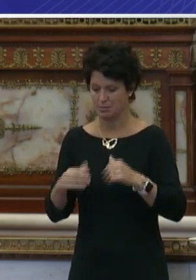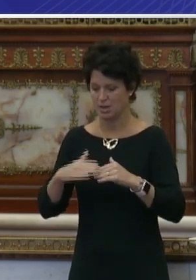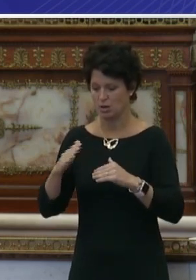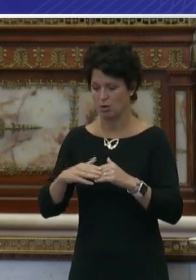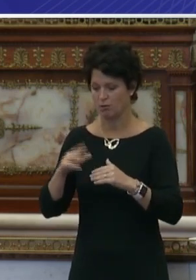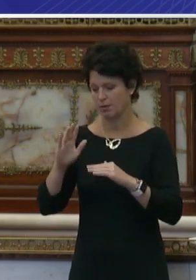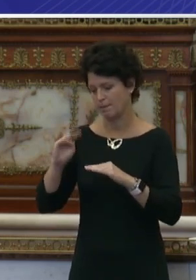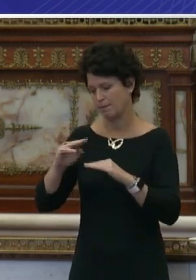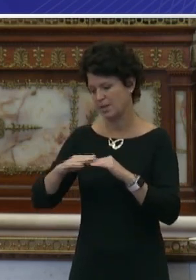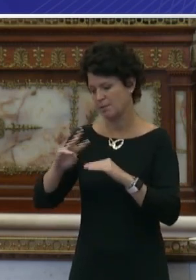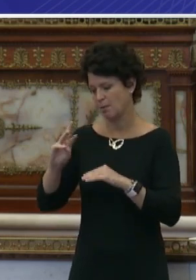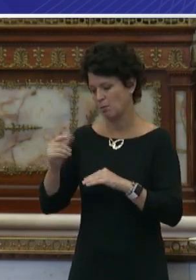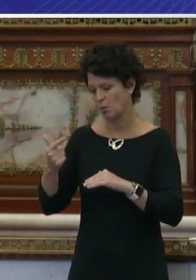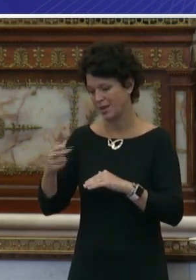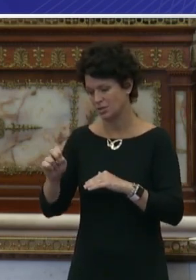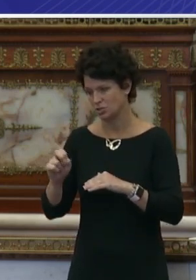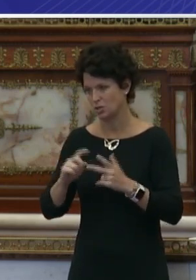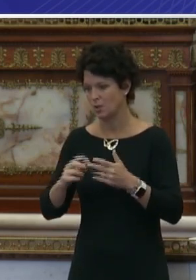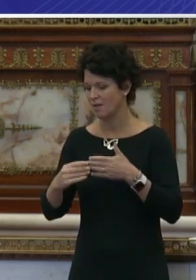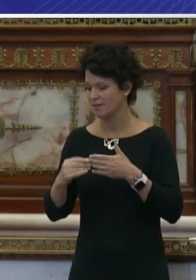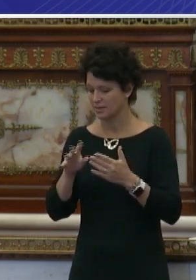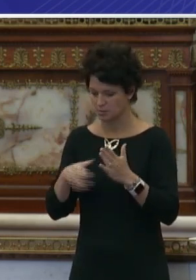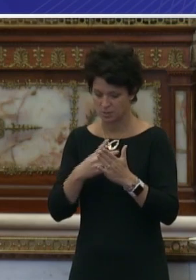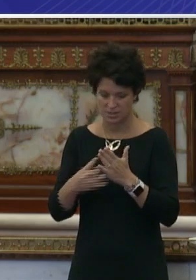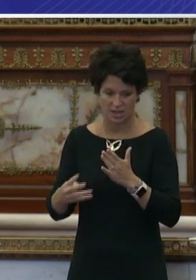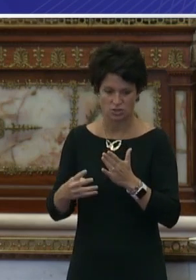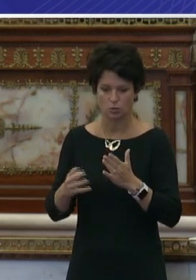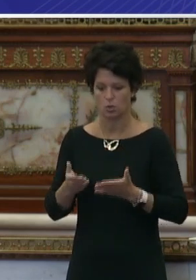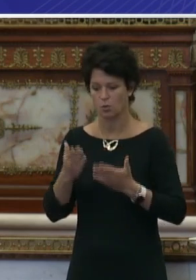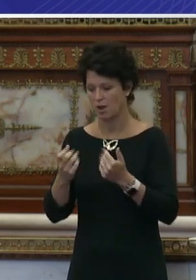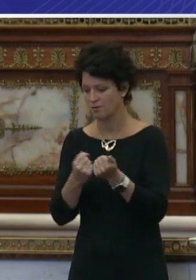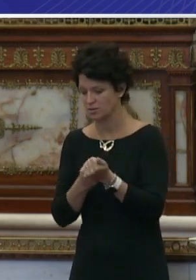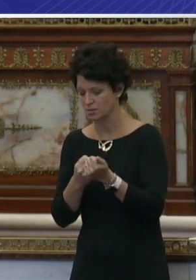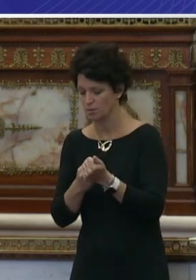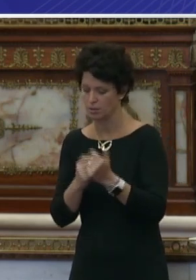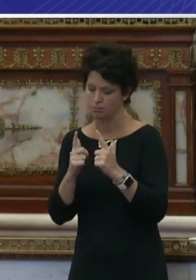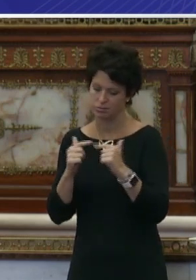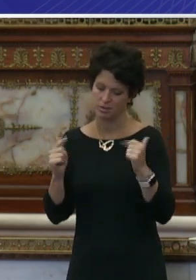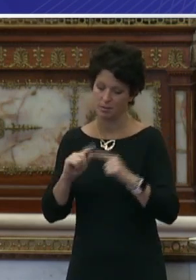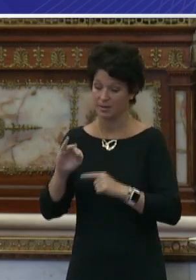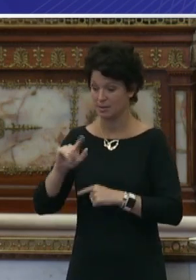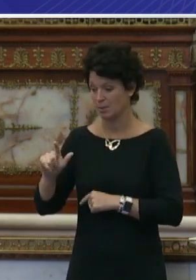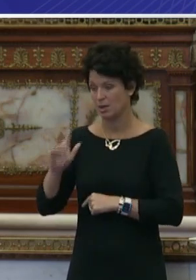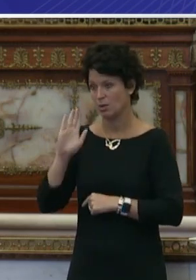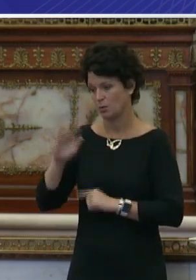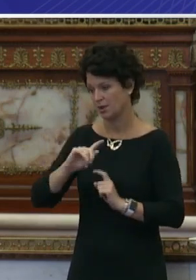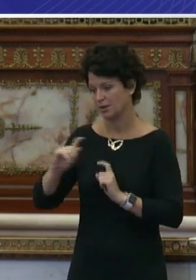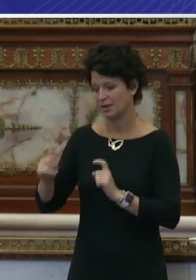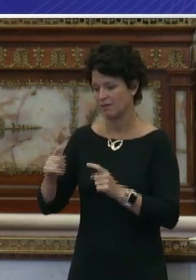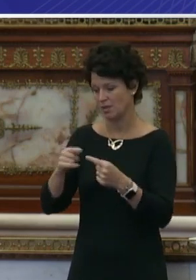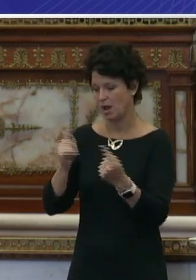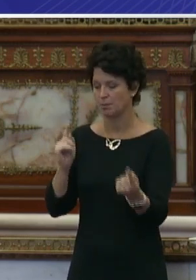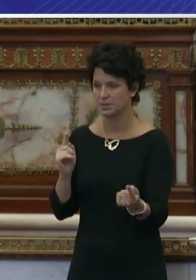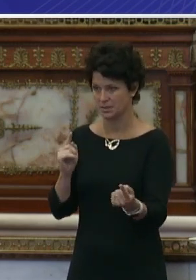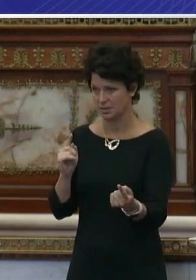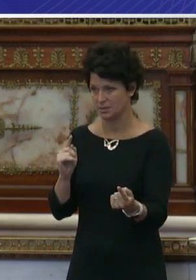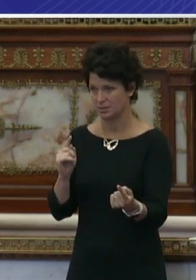minimum wage. We have, flexible schedules. We offer the support, but I think this bill is going to give the opposite.